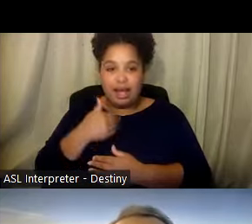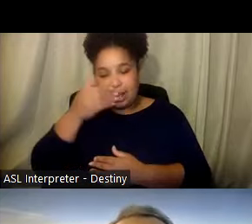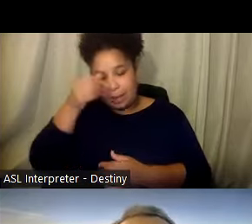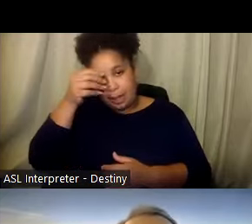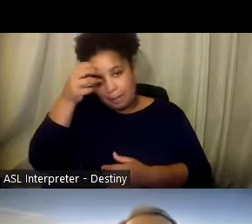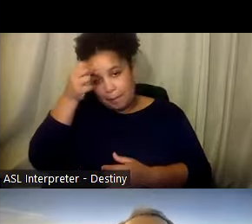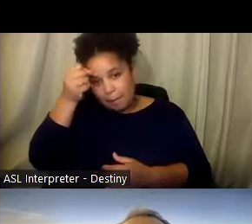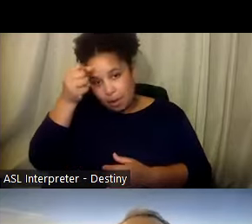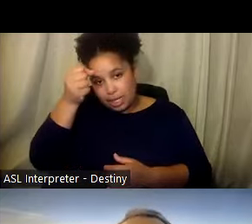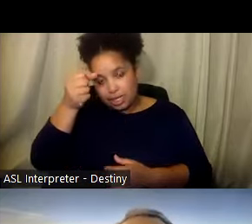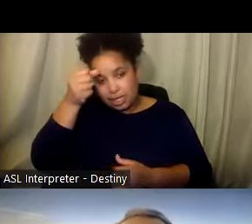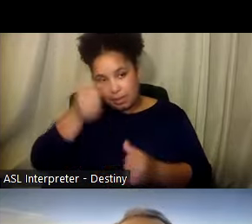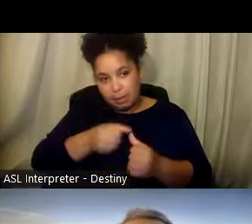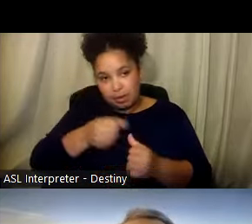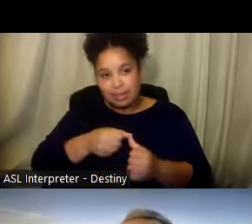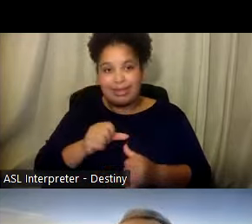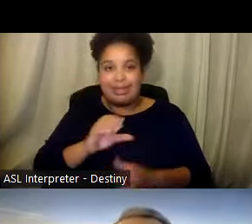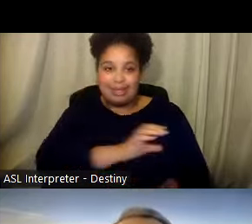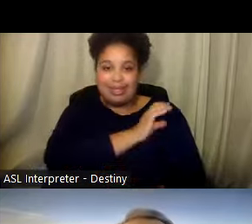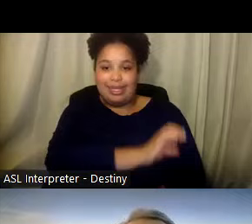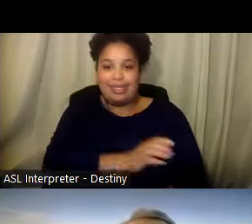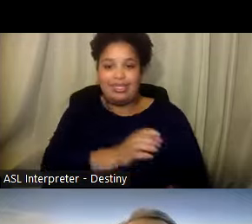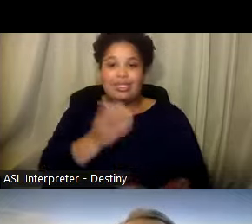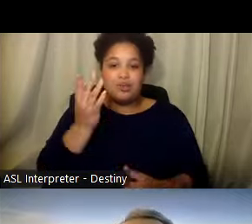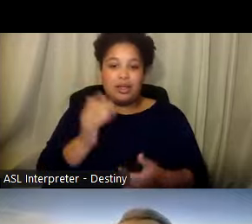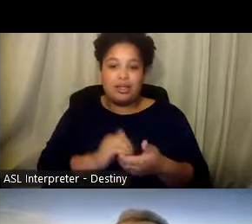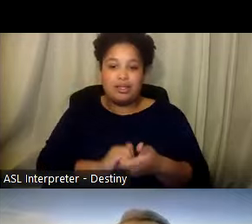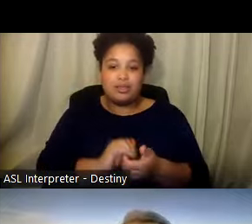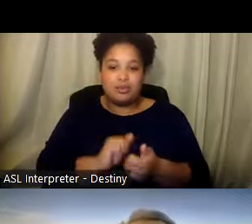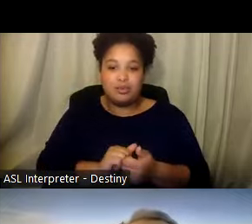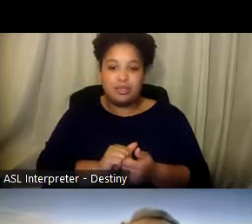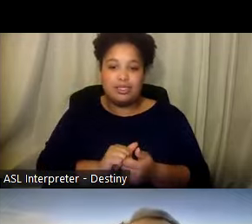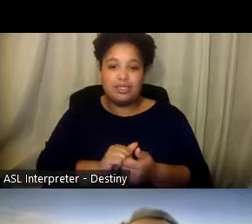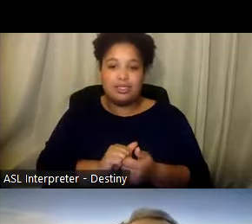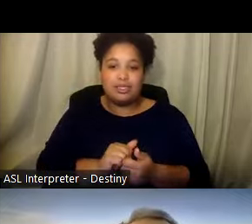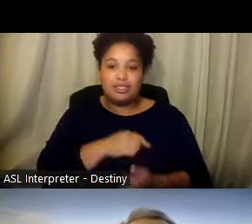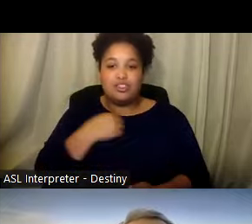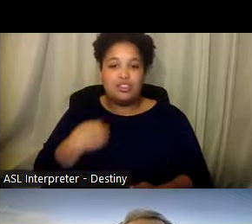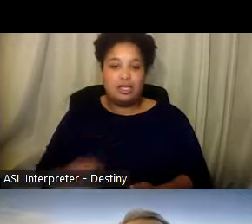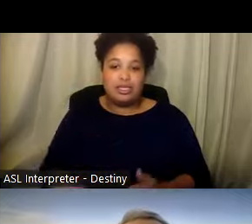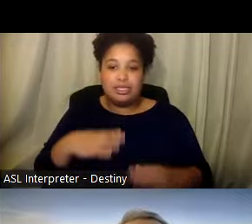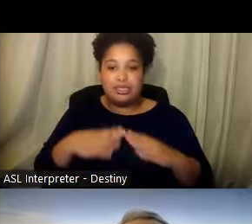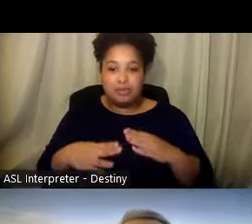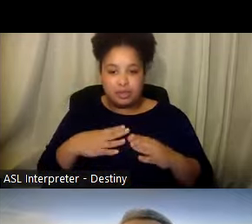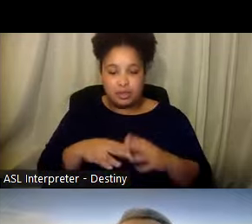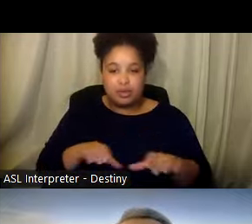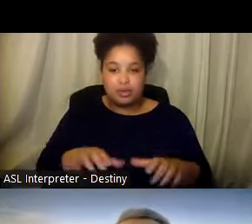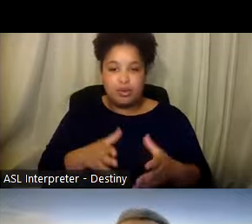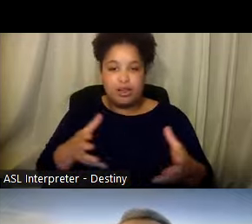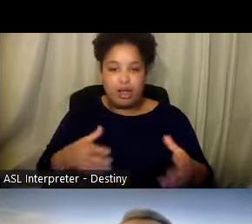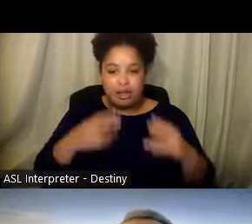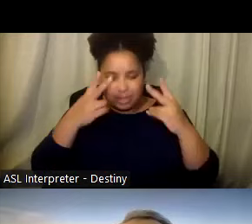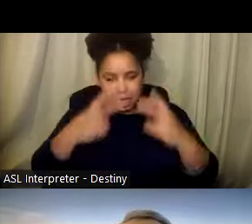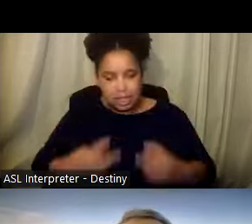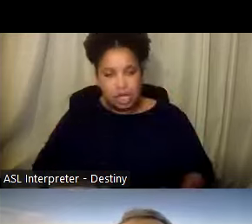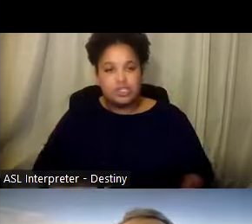and that's when they piggyback with the Chinese community to do a lot of diagnostic workup